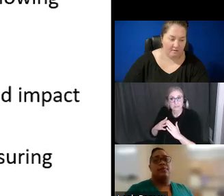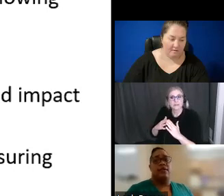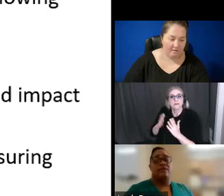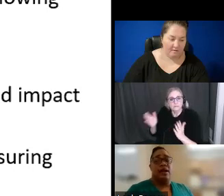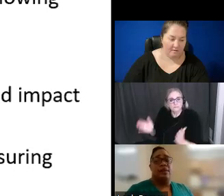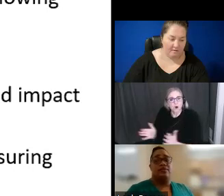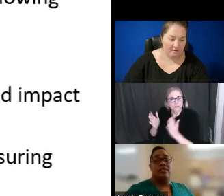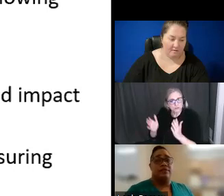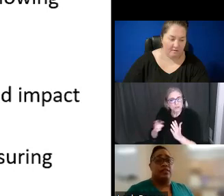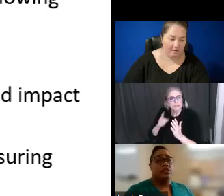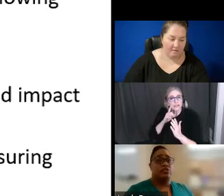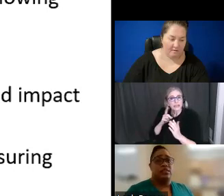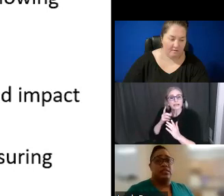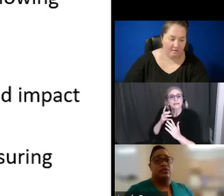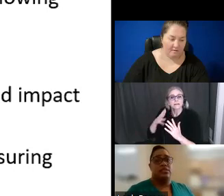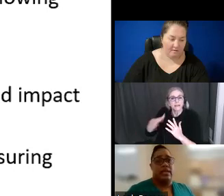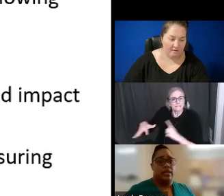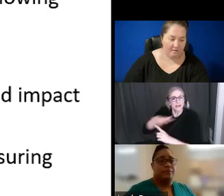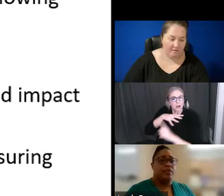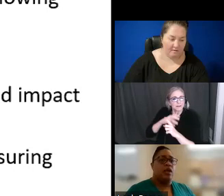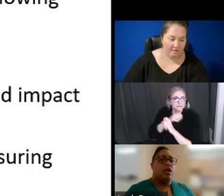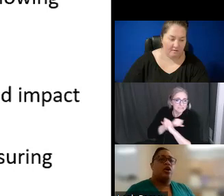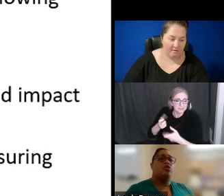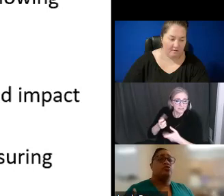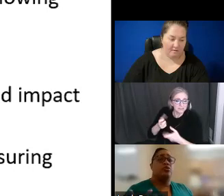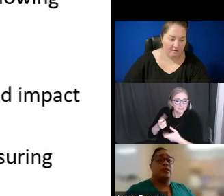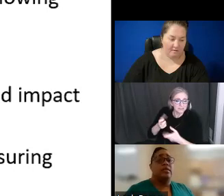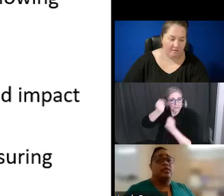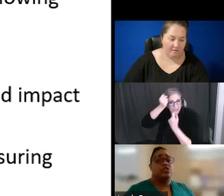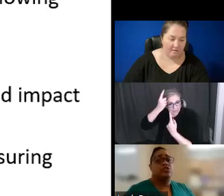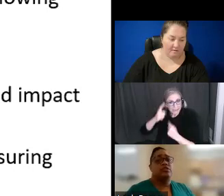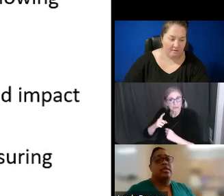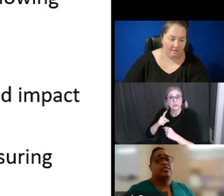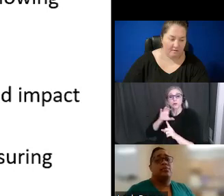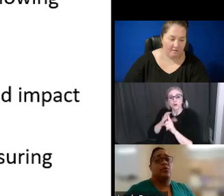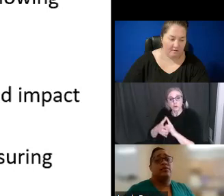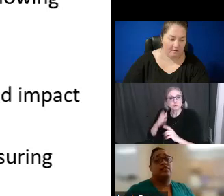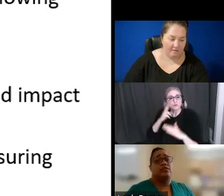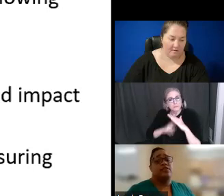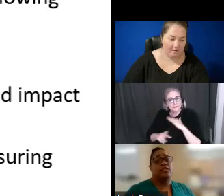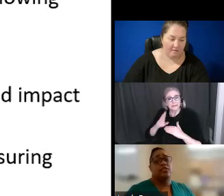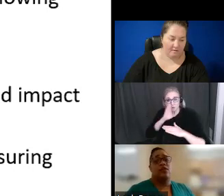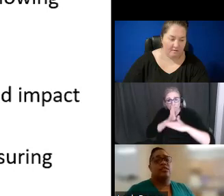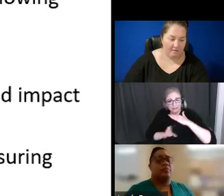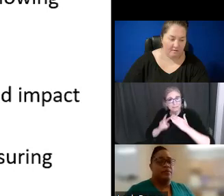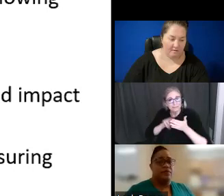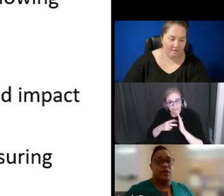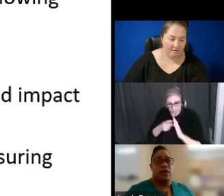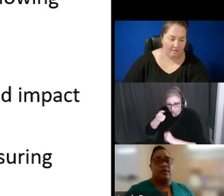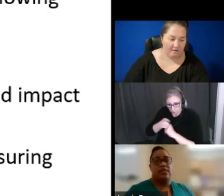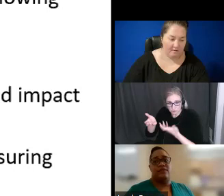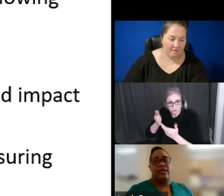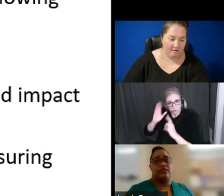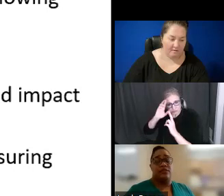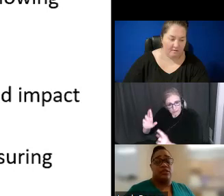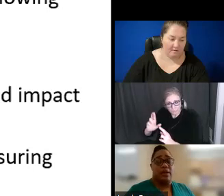an environment of safety, trust, and understanding. Cultural humility ensures that supportive services are respectful